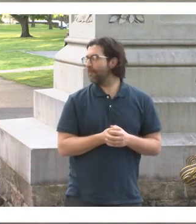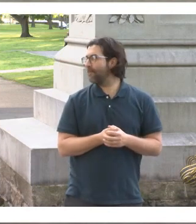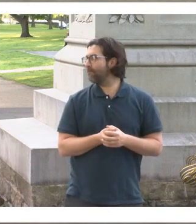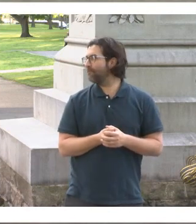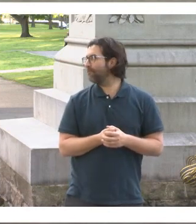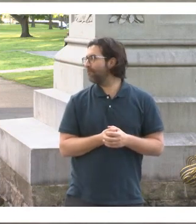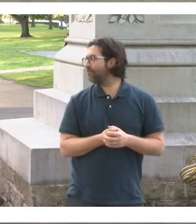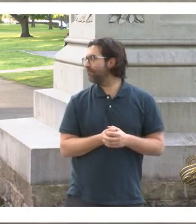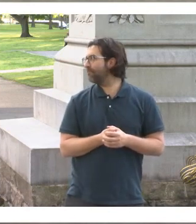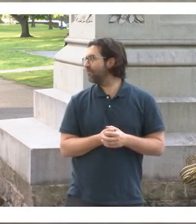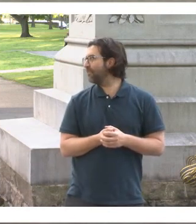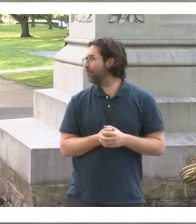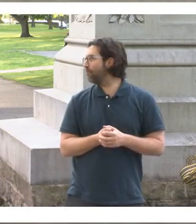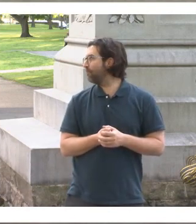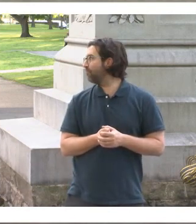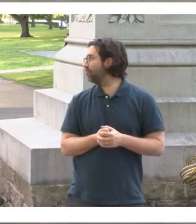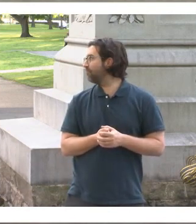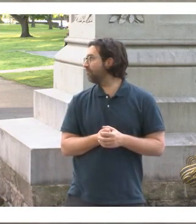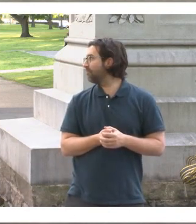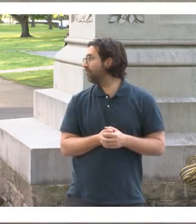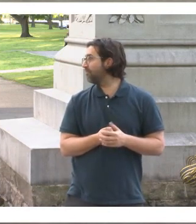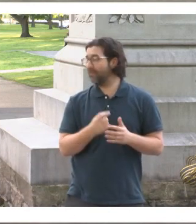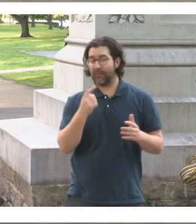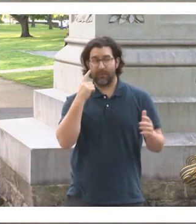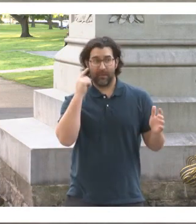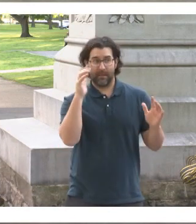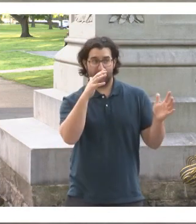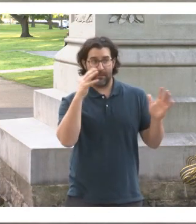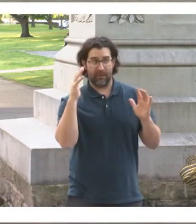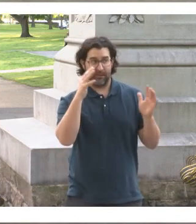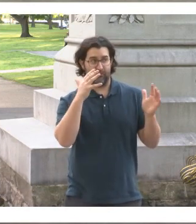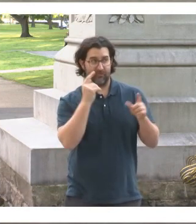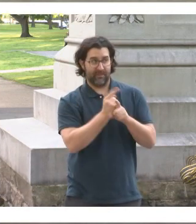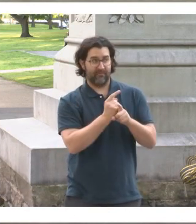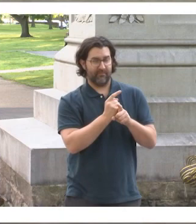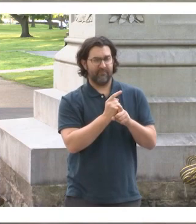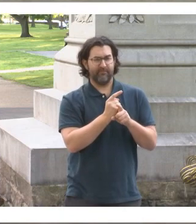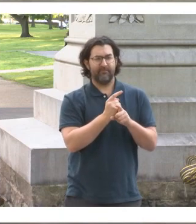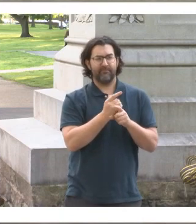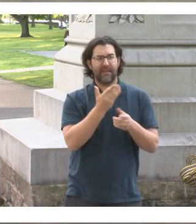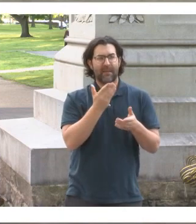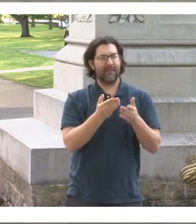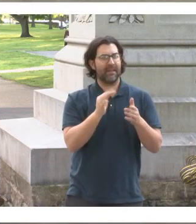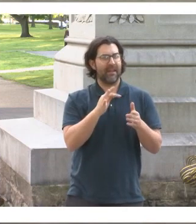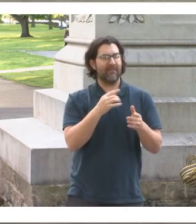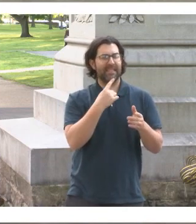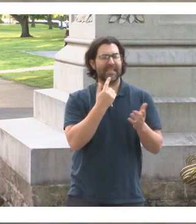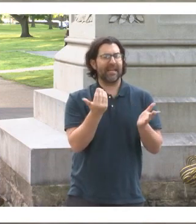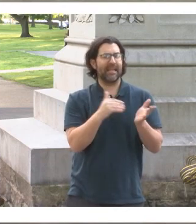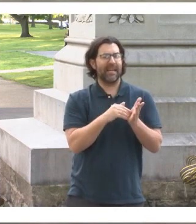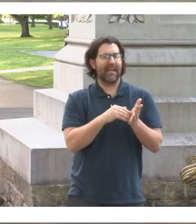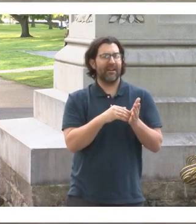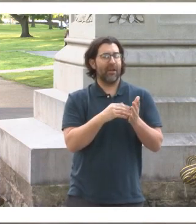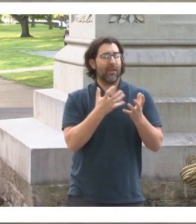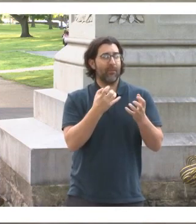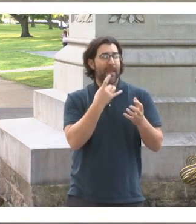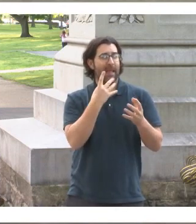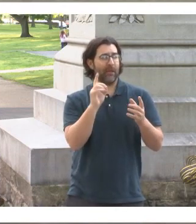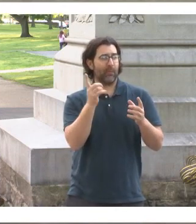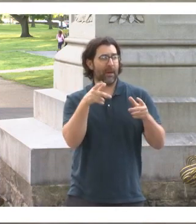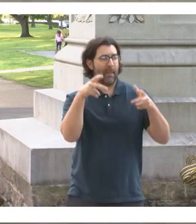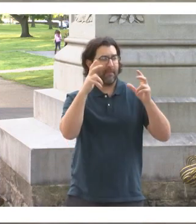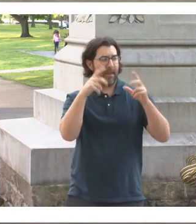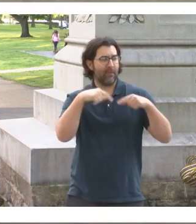time ago. You know that. You know it. You heard that applause, right? Let's see if it'll calm down if I say it one more time. They want lights